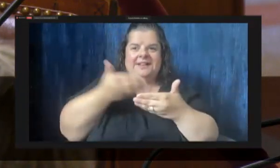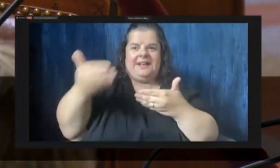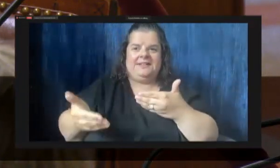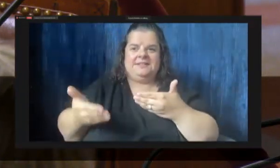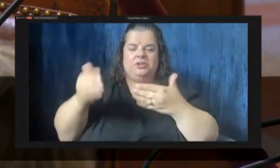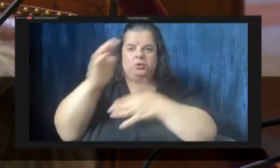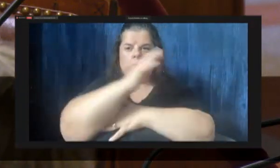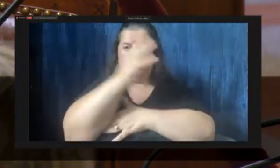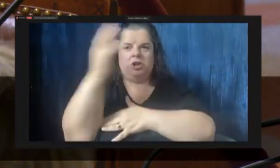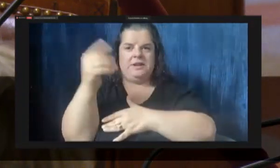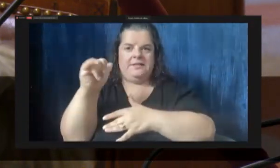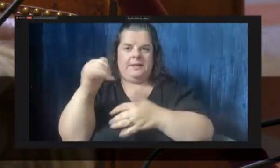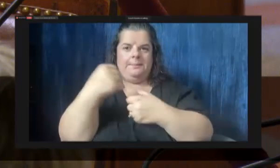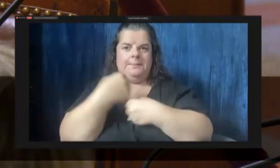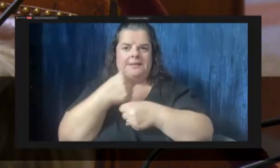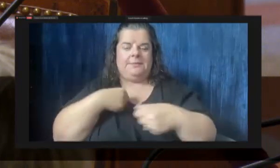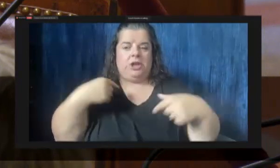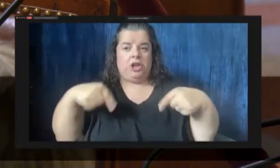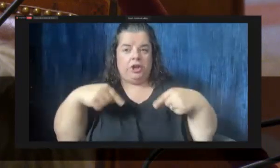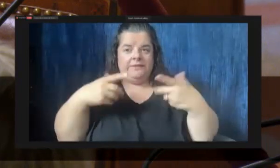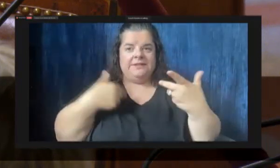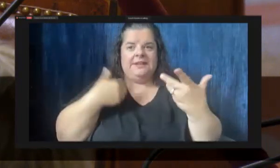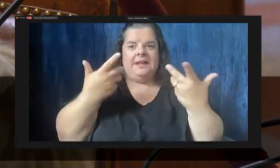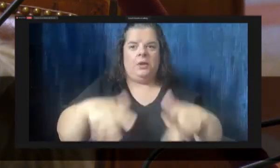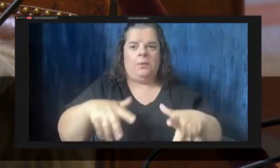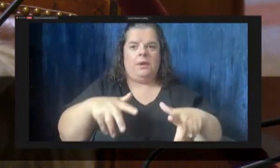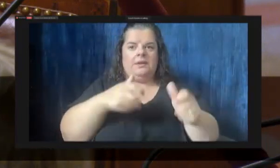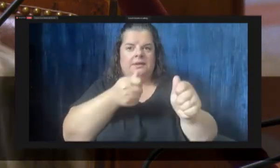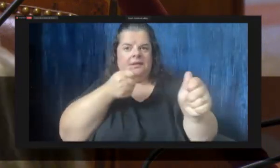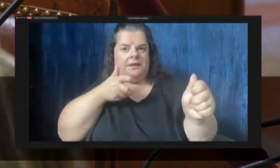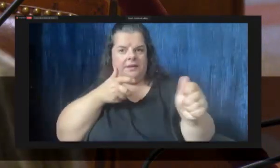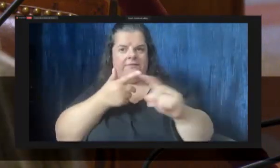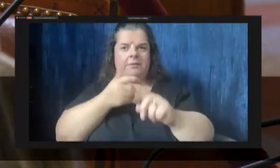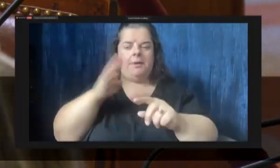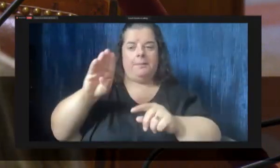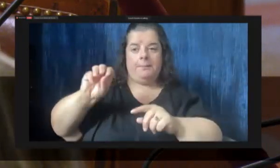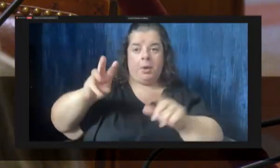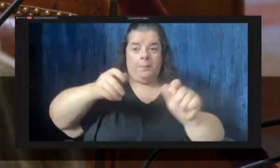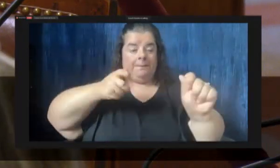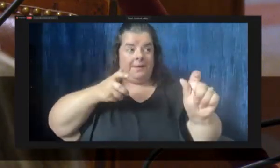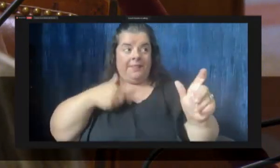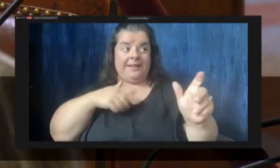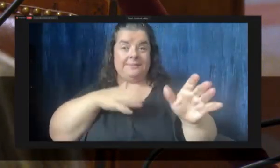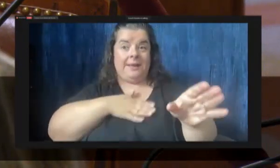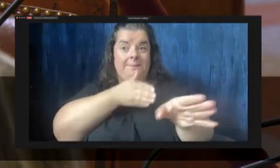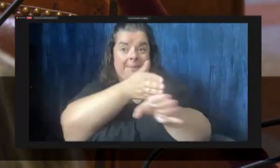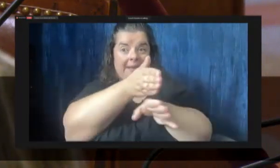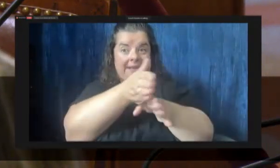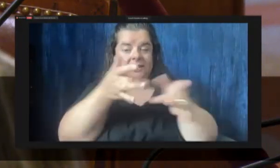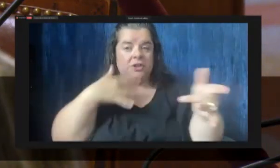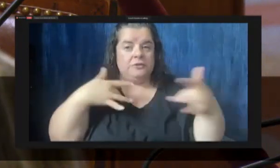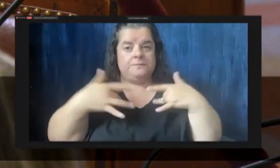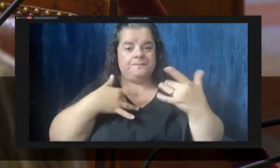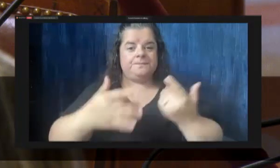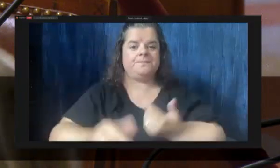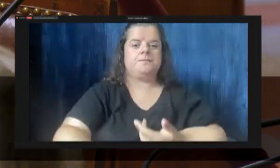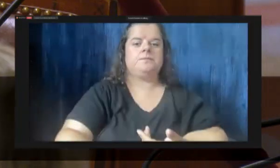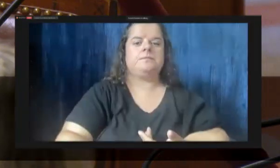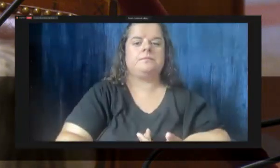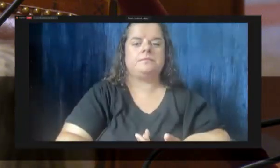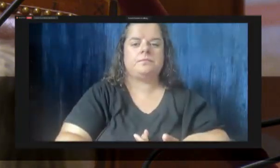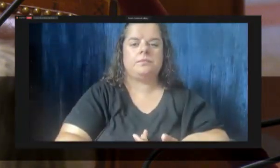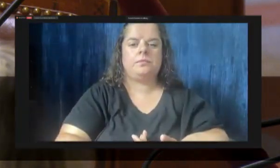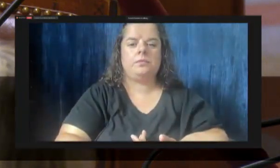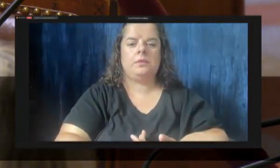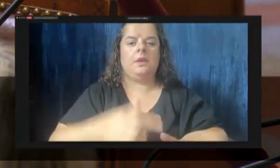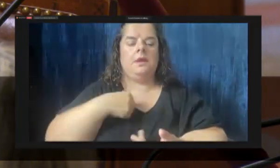me nervous that I could get hit by a bow. It does, right. That's so, my main concern, I'll tell you. I was particularly